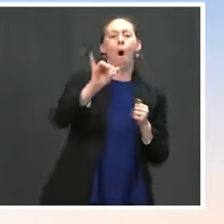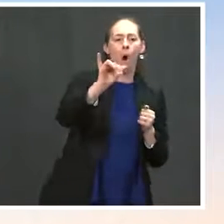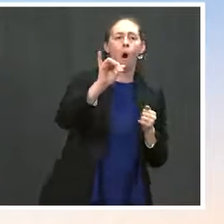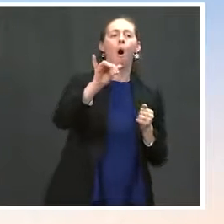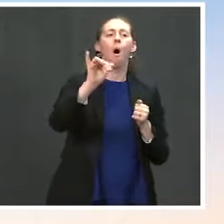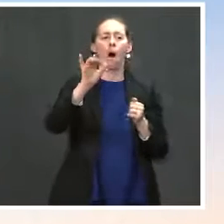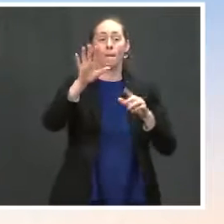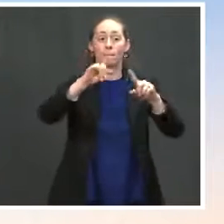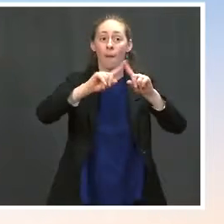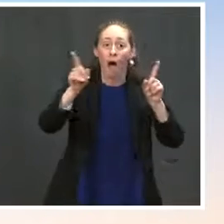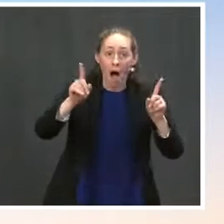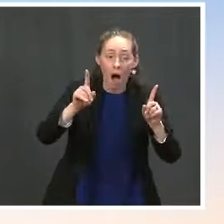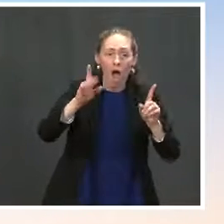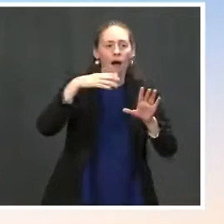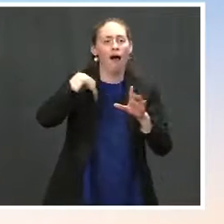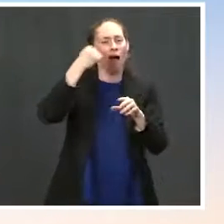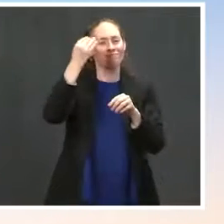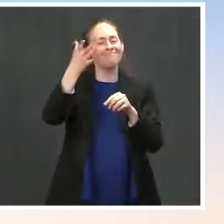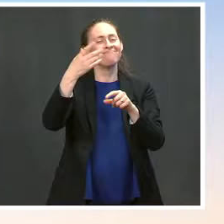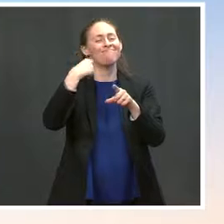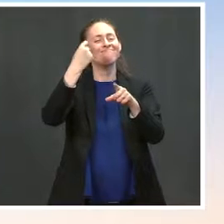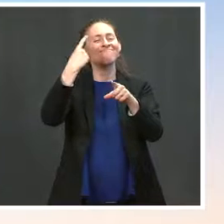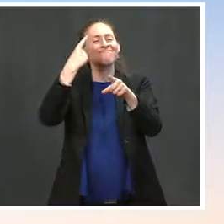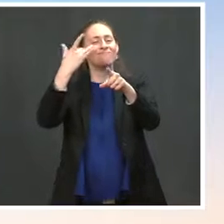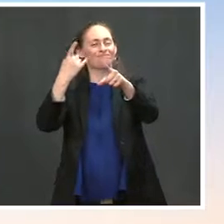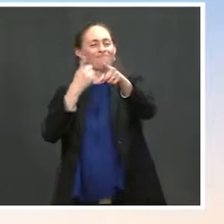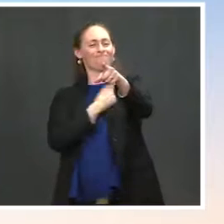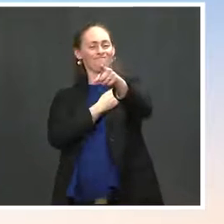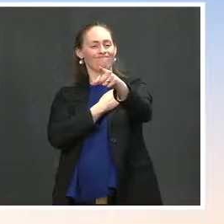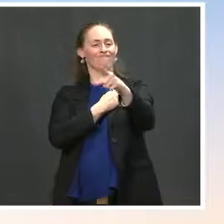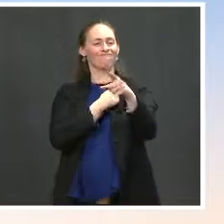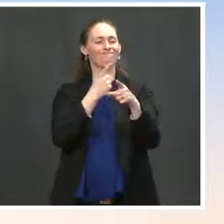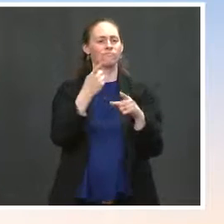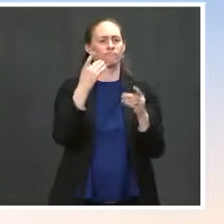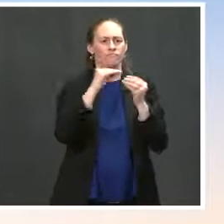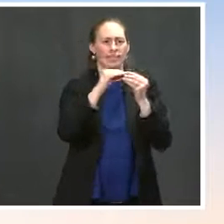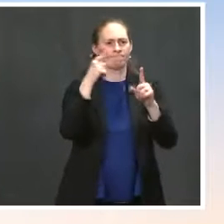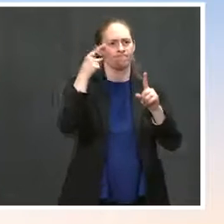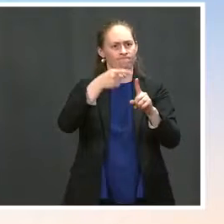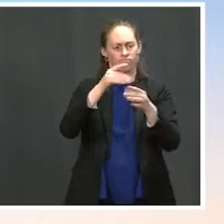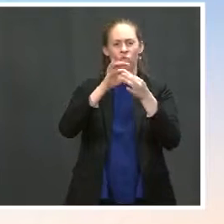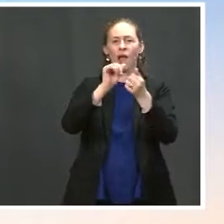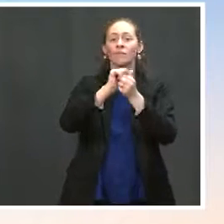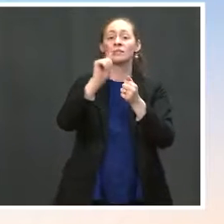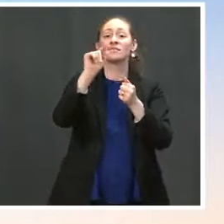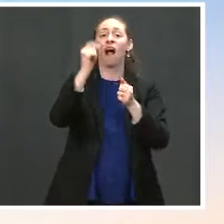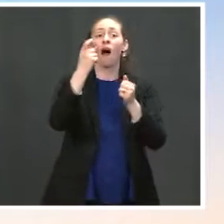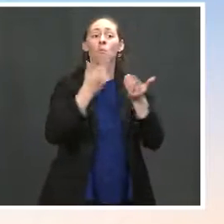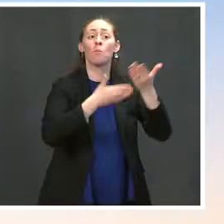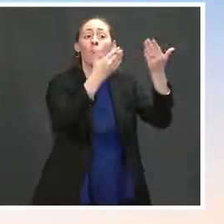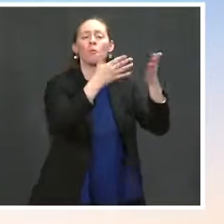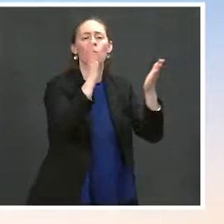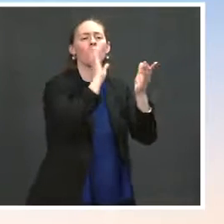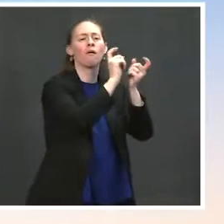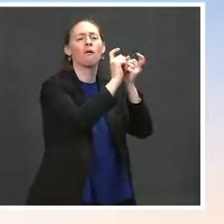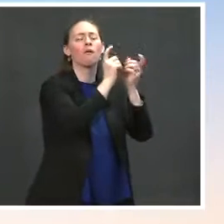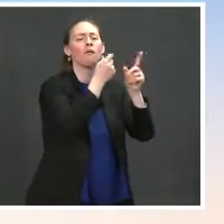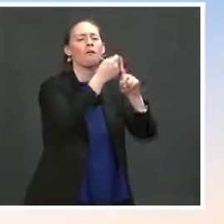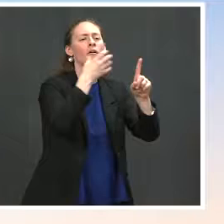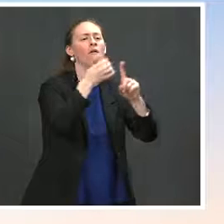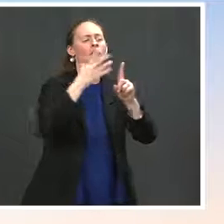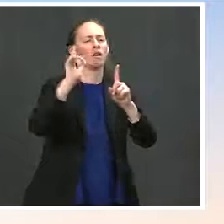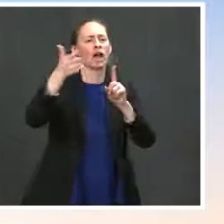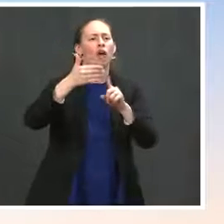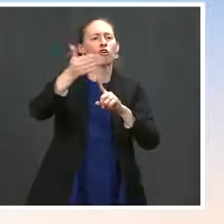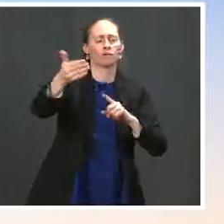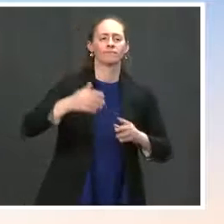But I understand the question, and there'll be more specifics about any of these tax proposals when we lay out the plan. Thank